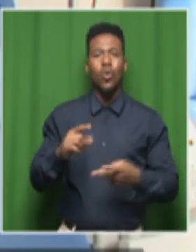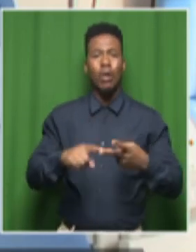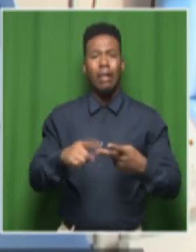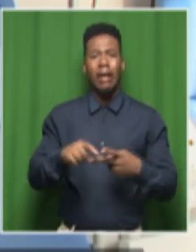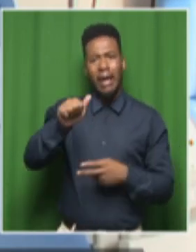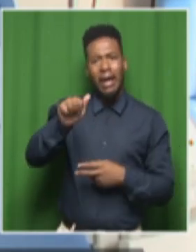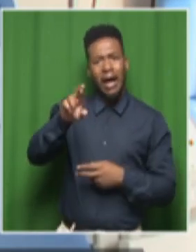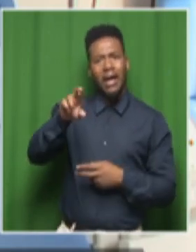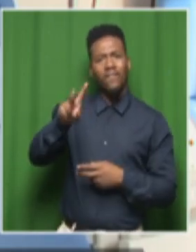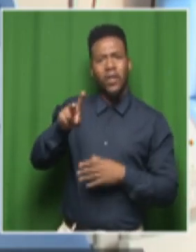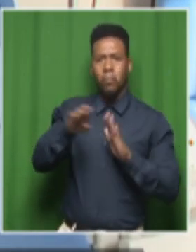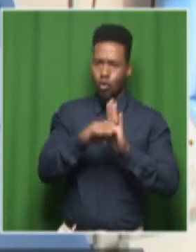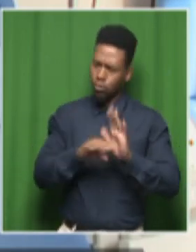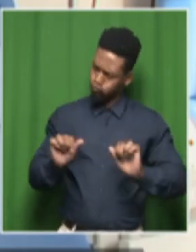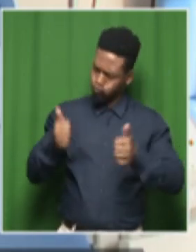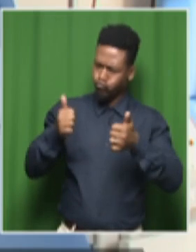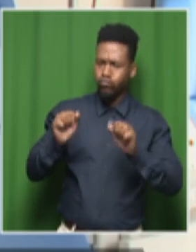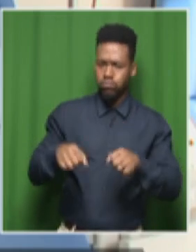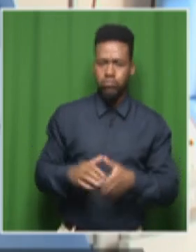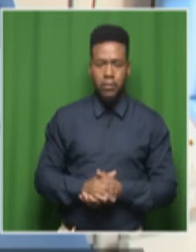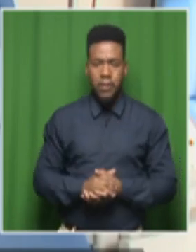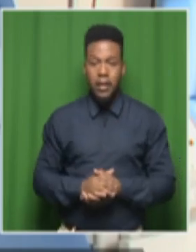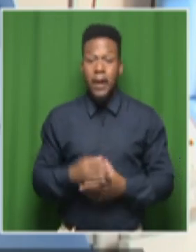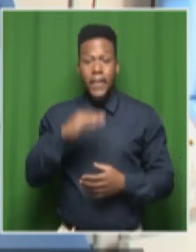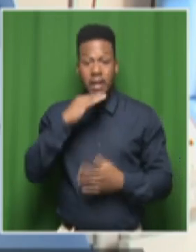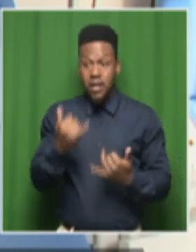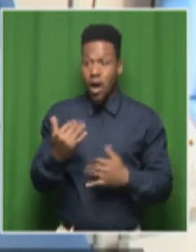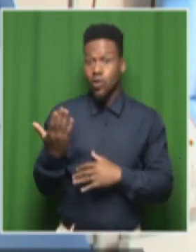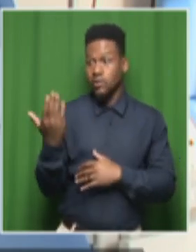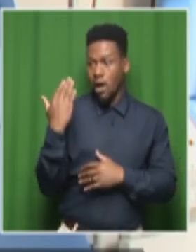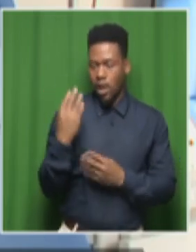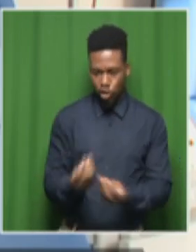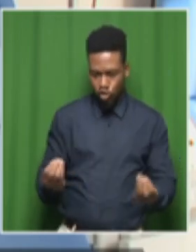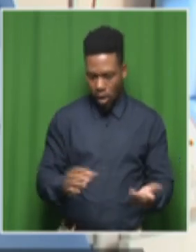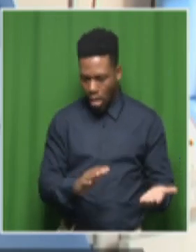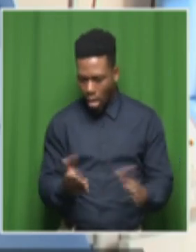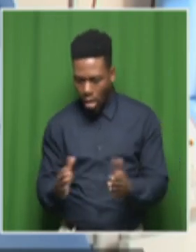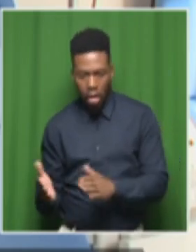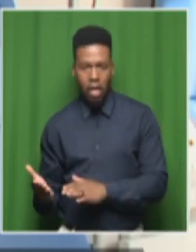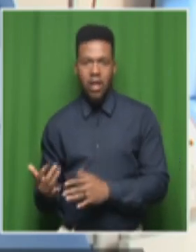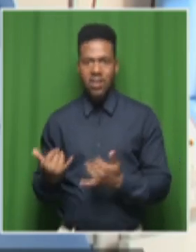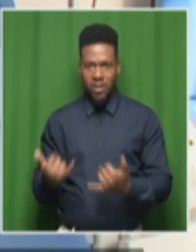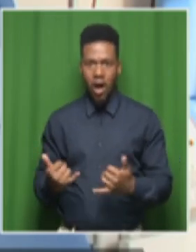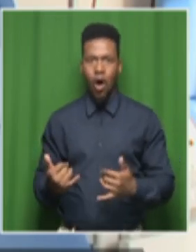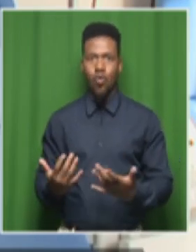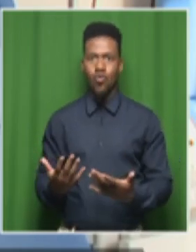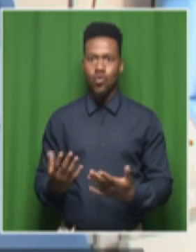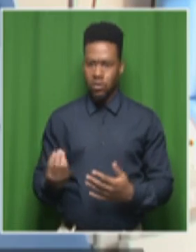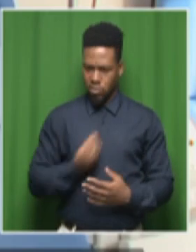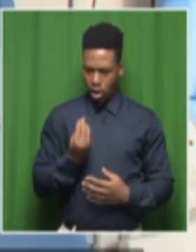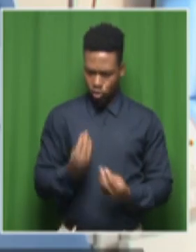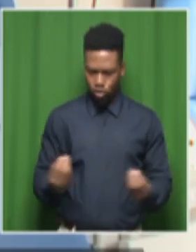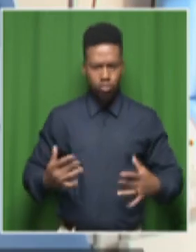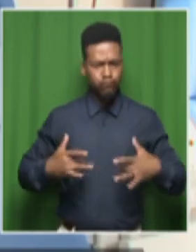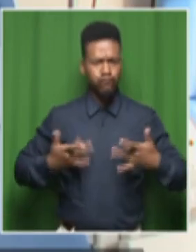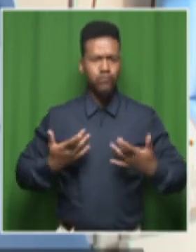young children who may have died previously now survive. And these children then may get